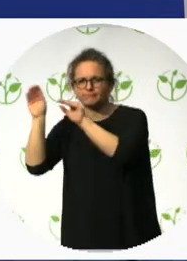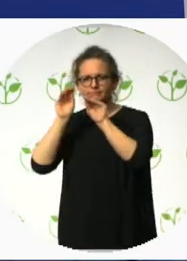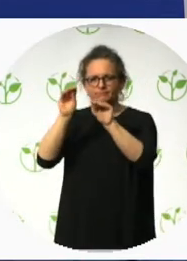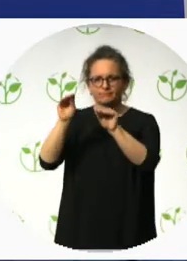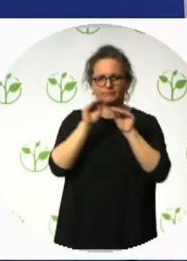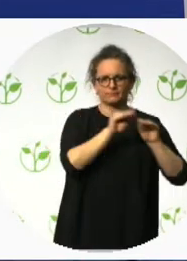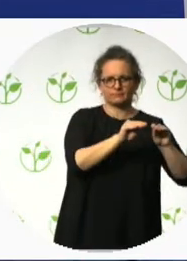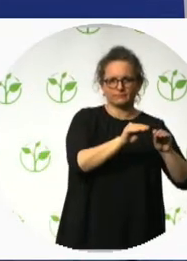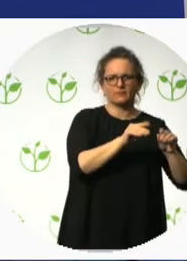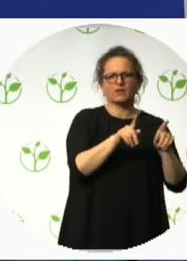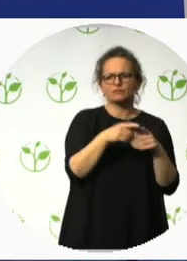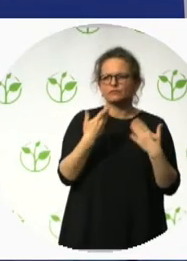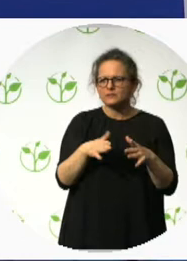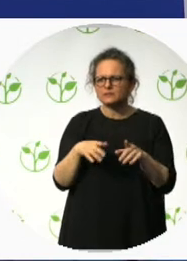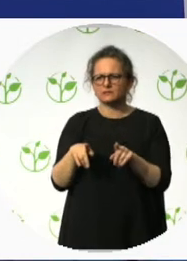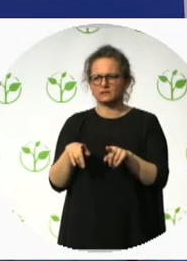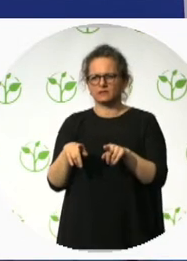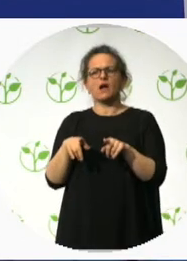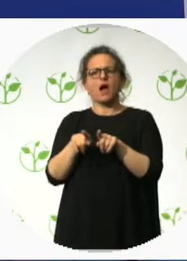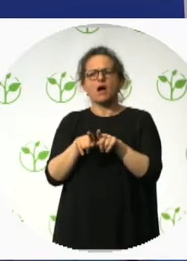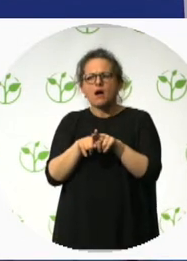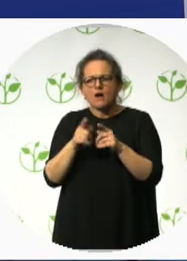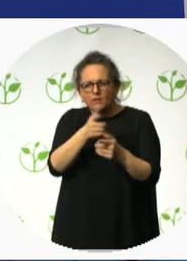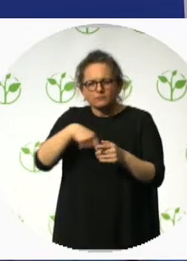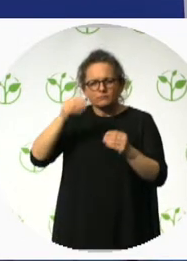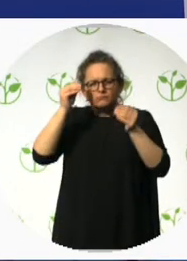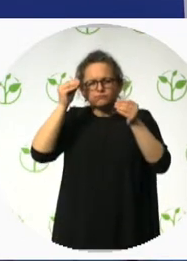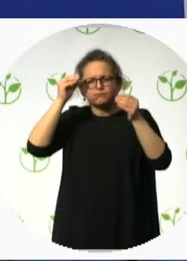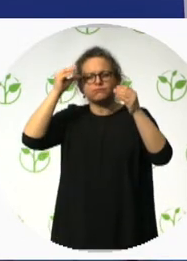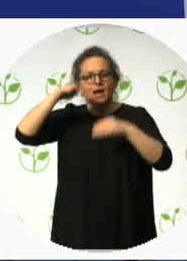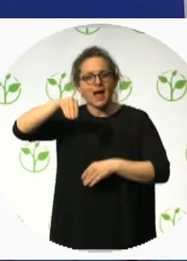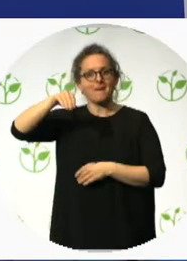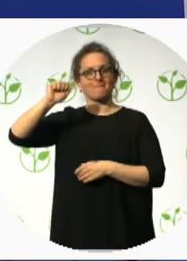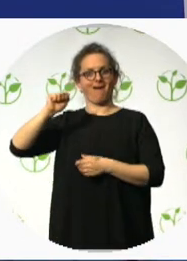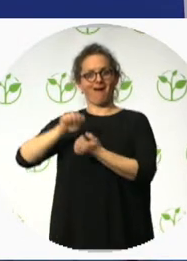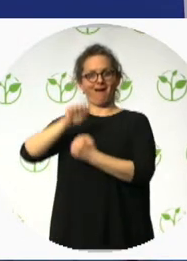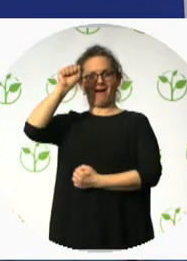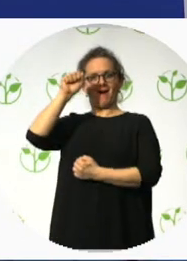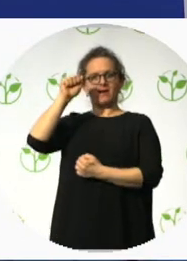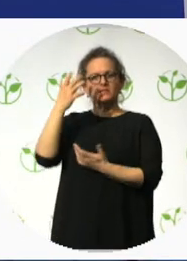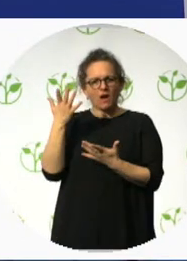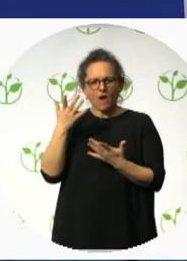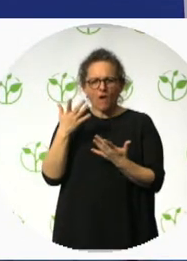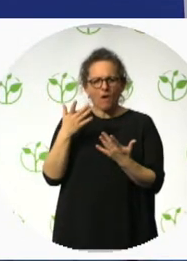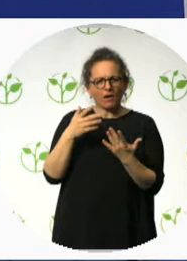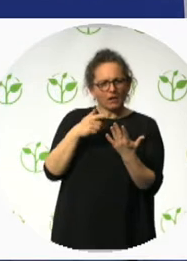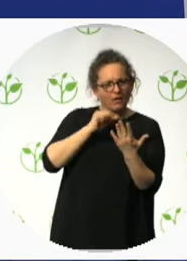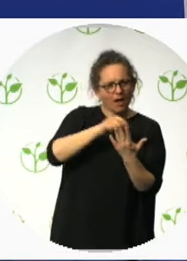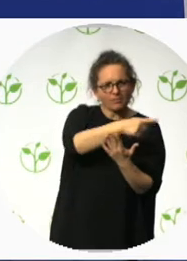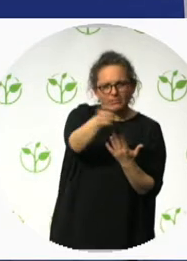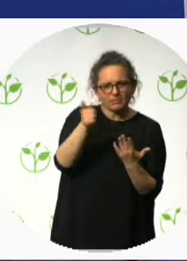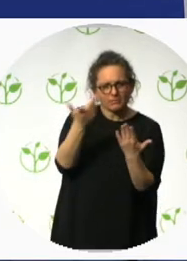construct data for the Asian Sign Bank, and so that they can use data to teach sign language at the